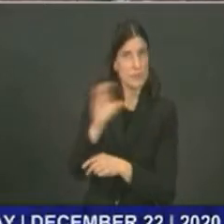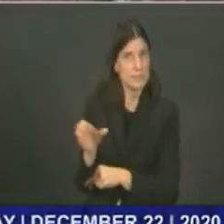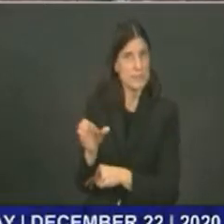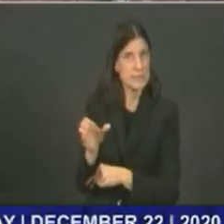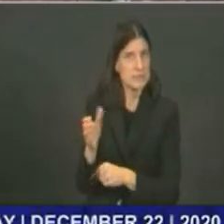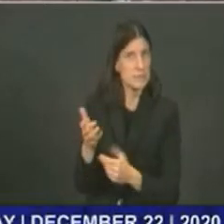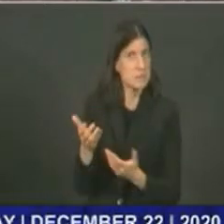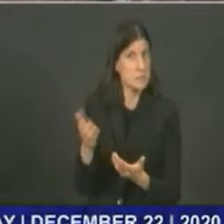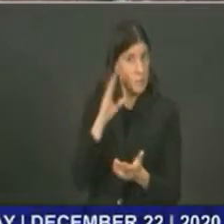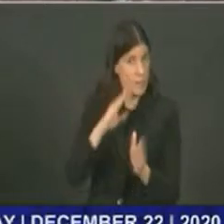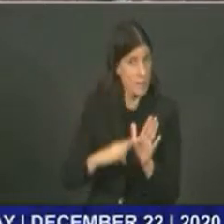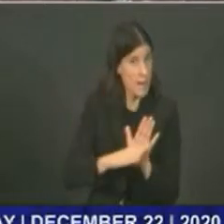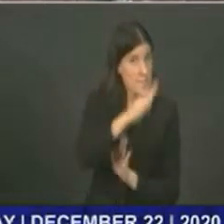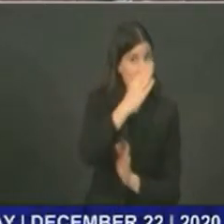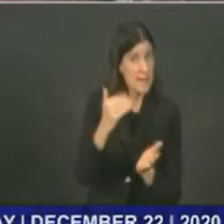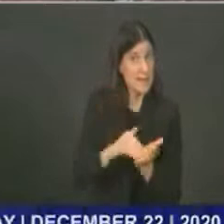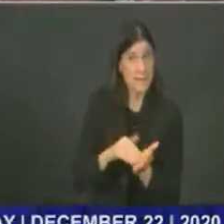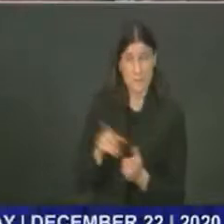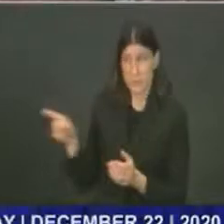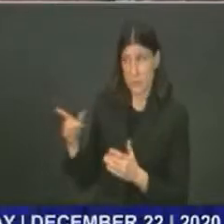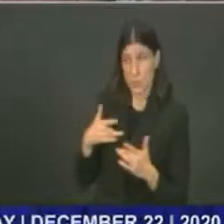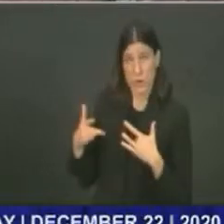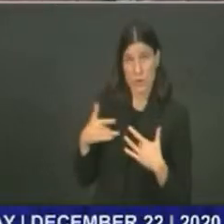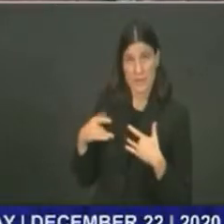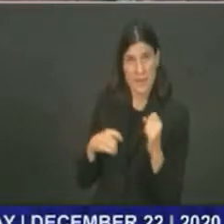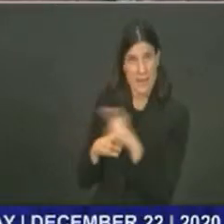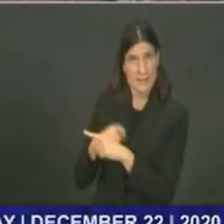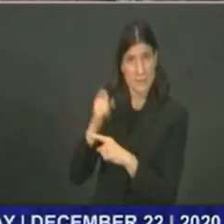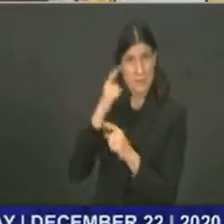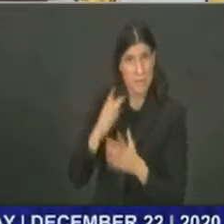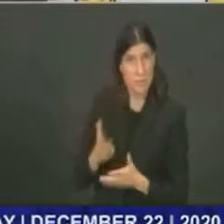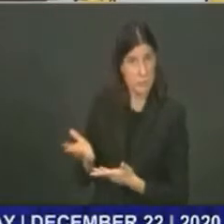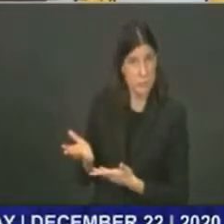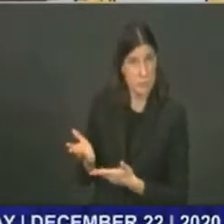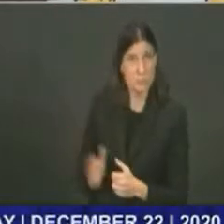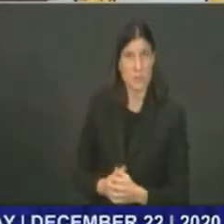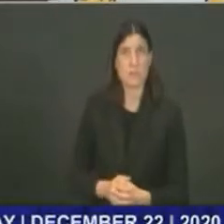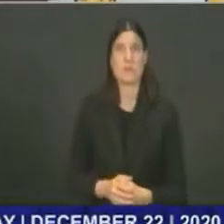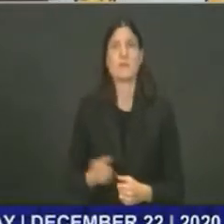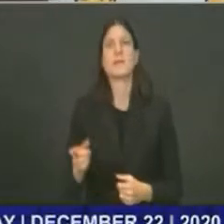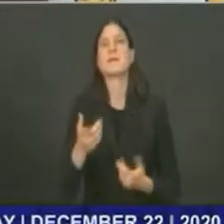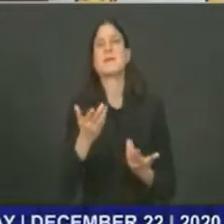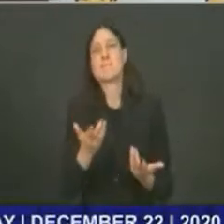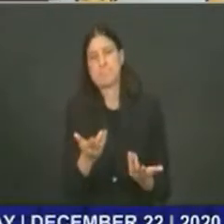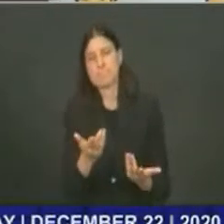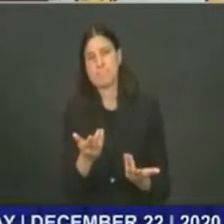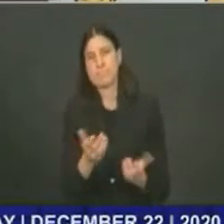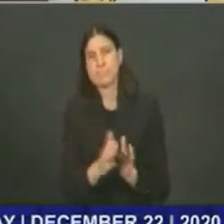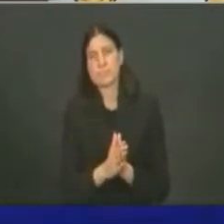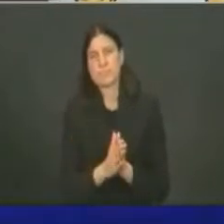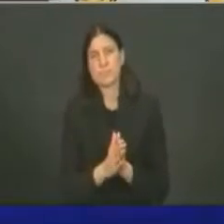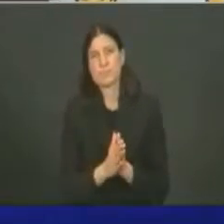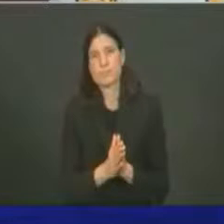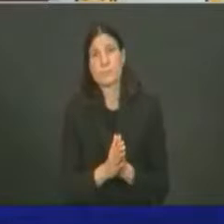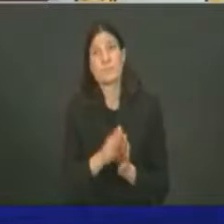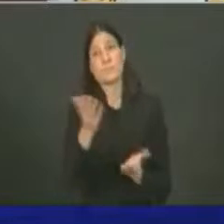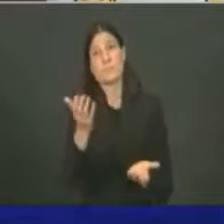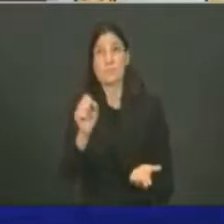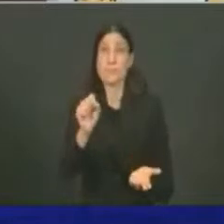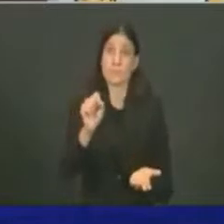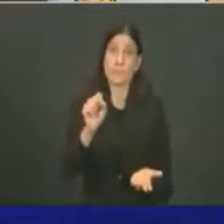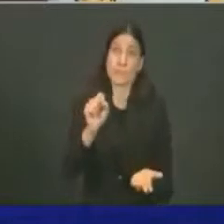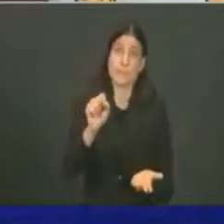turn right around, as some medical experts have warned? So look, I live concerned. I'm